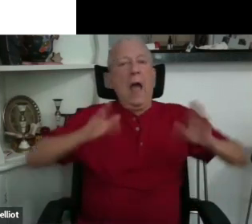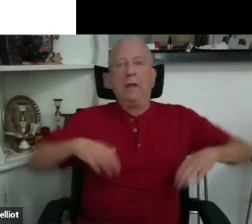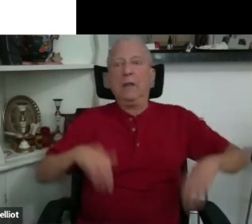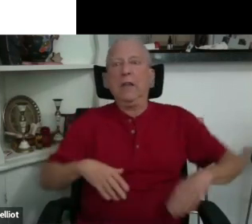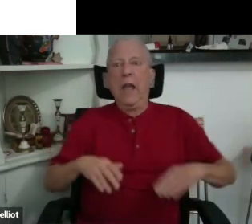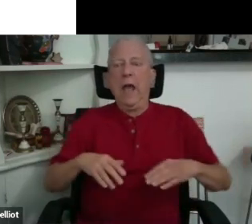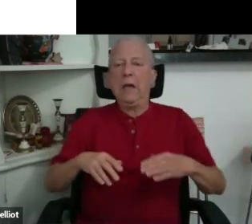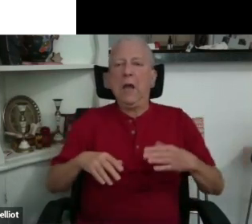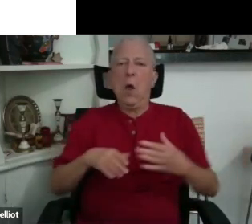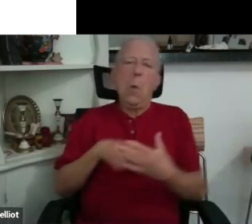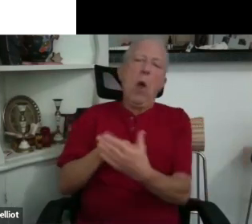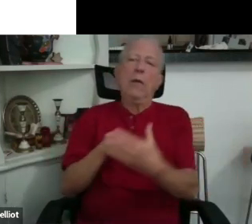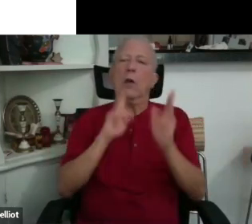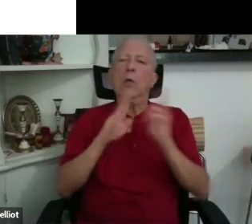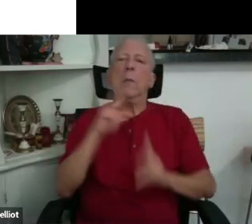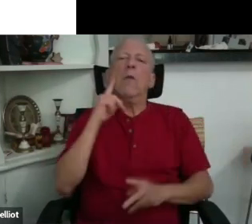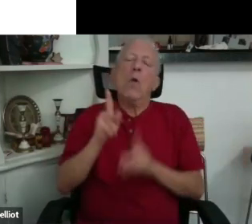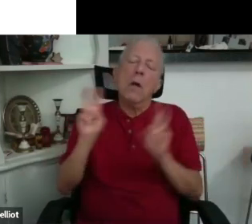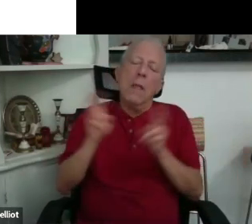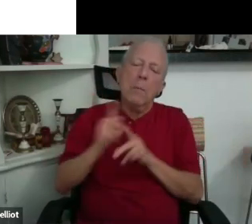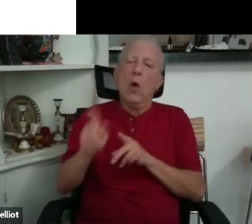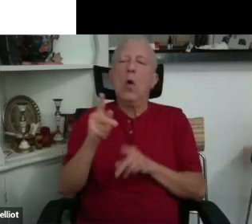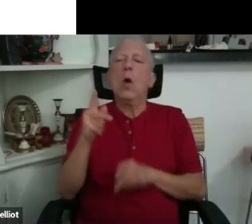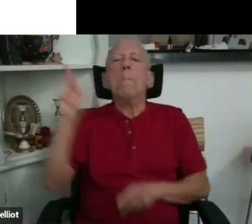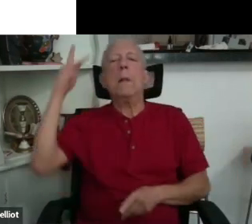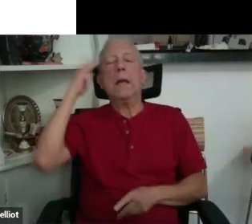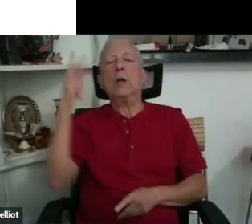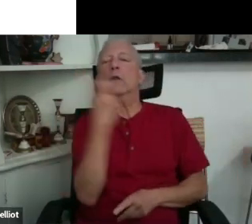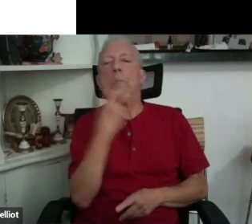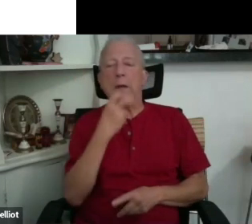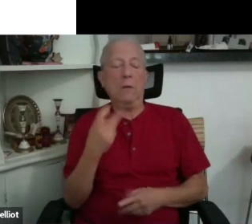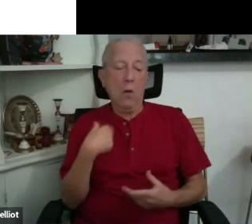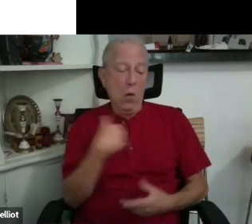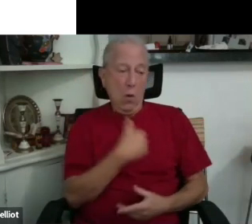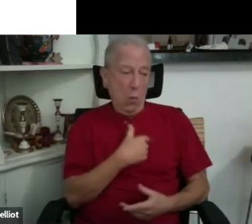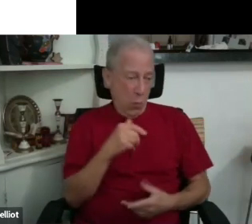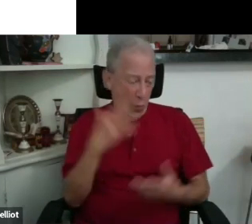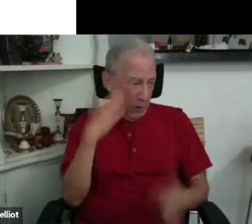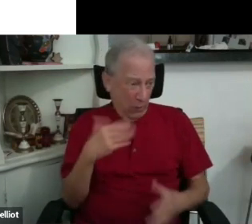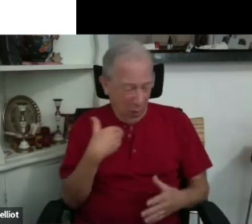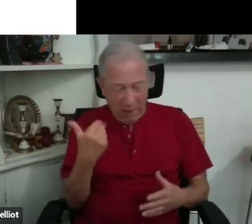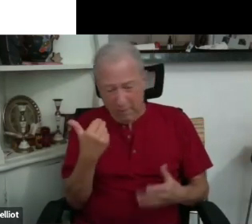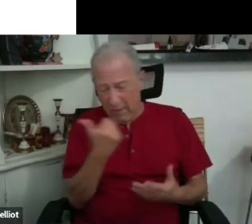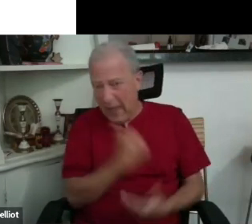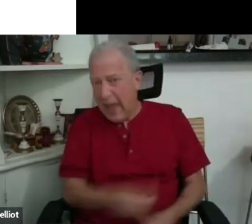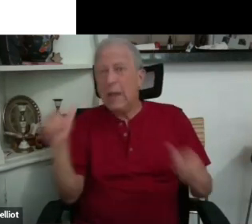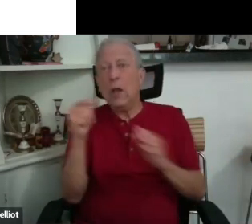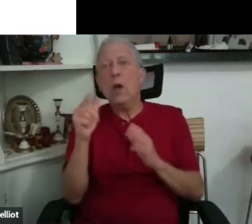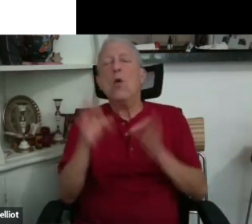pure political speech. We don't know of any court case that have relied on speech alone to charge someone with material support.